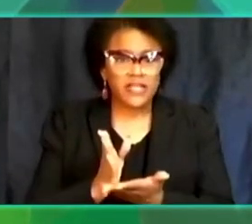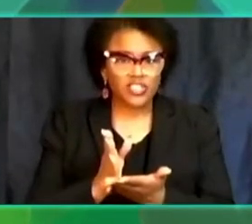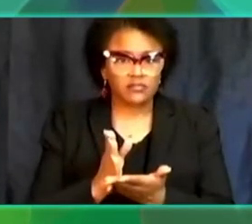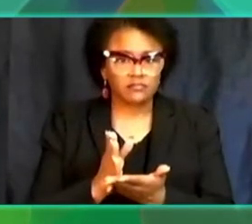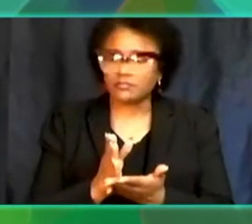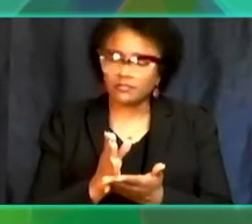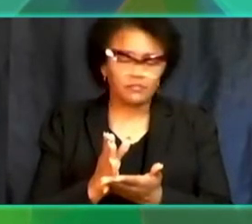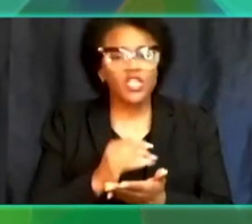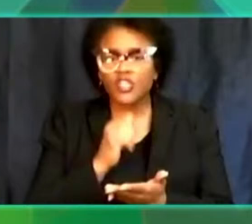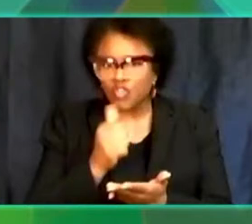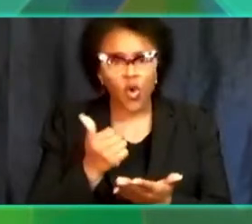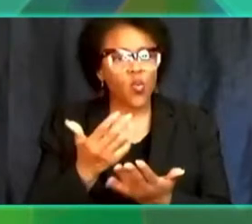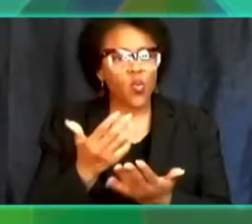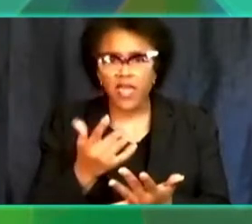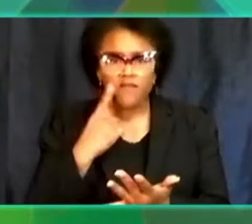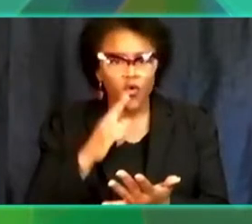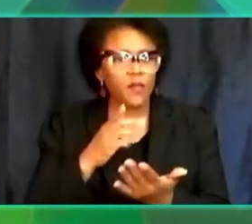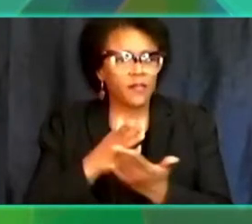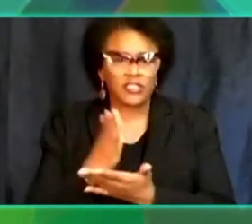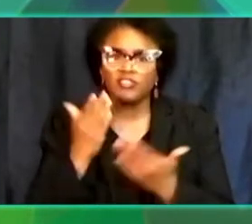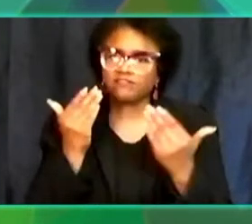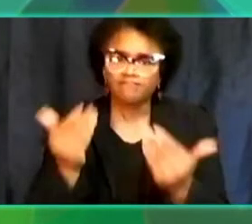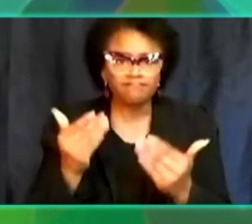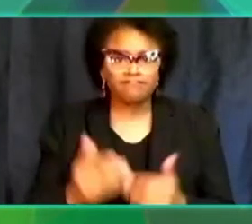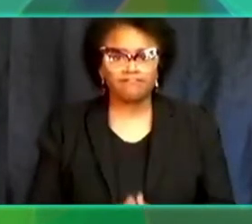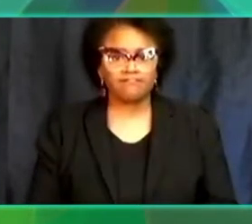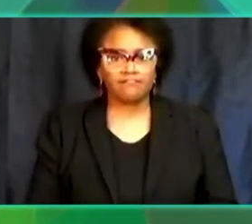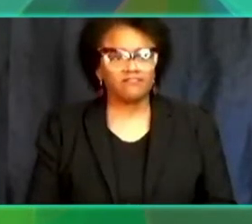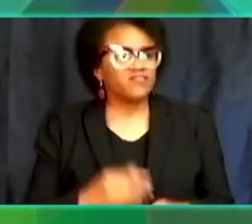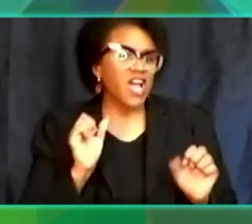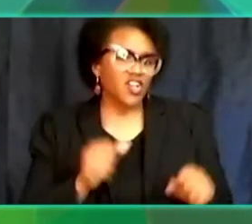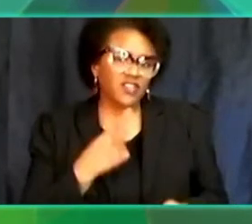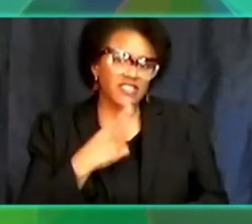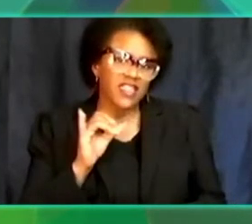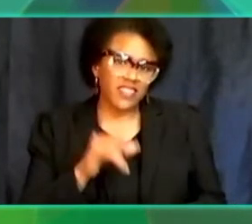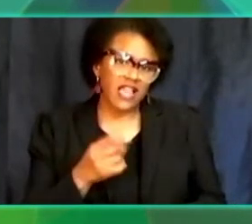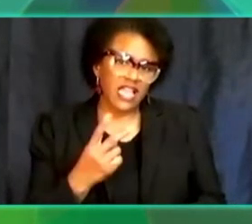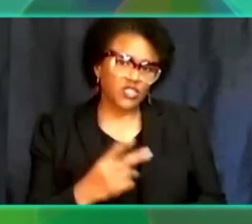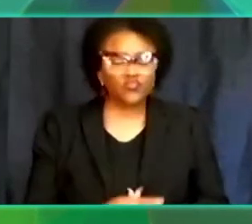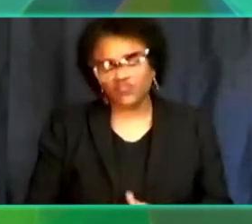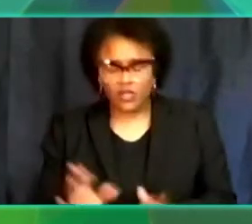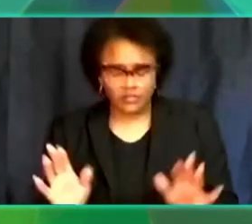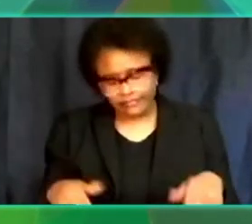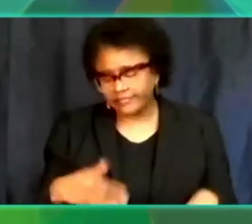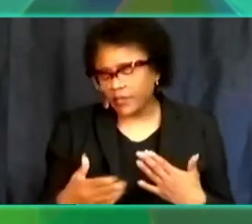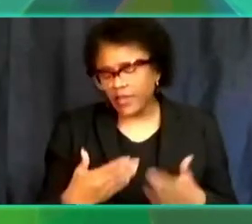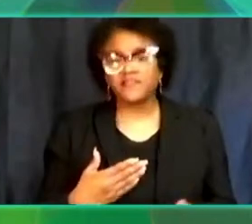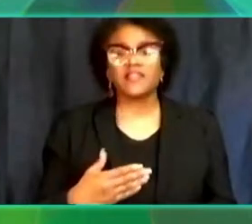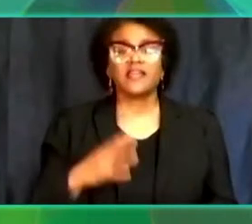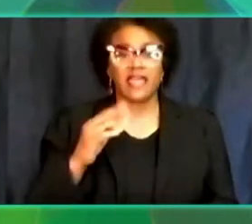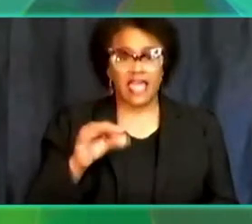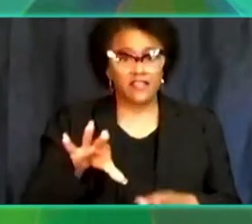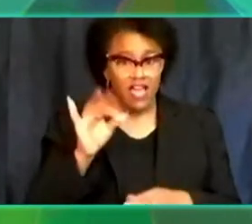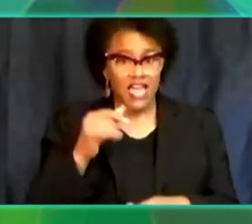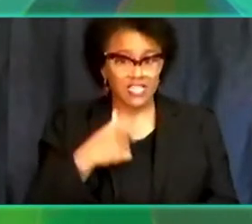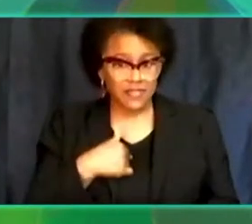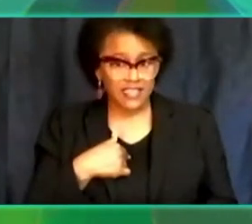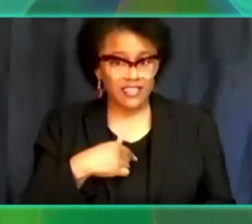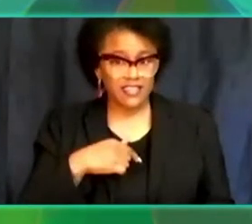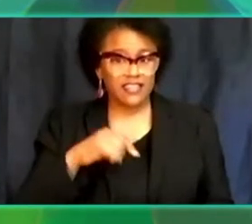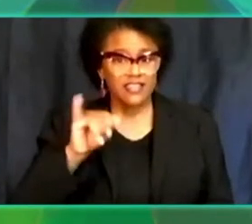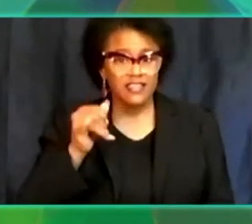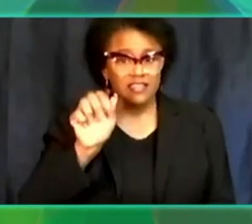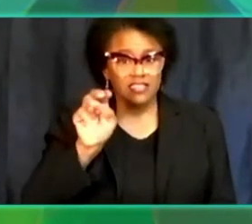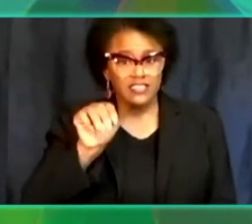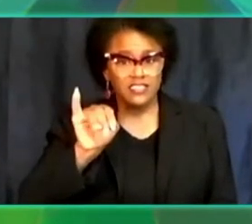permission. Just do it. I could have said that, but that's too, yeah. Anyway, and you can find me at Jamila